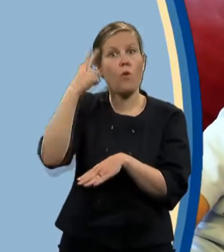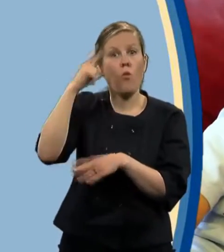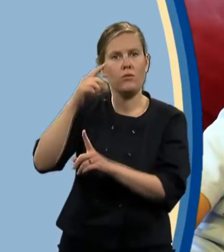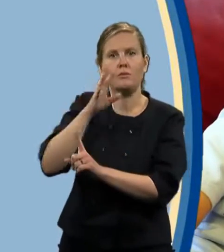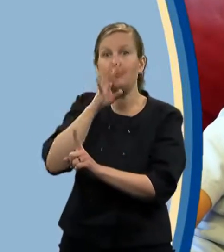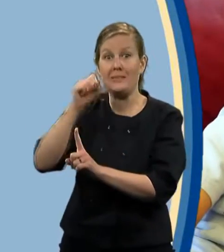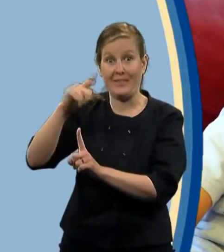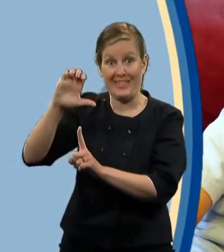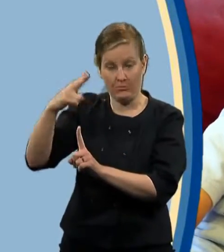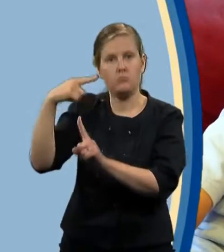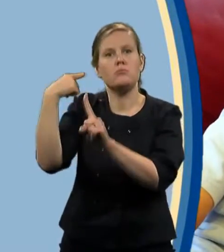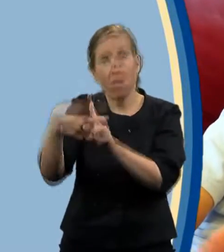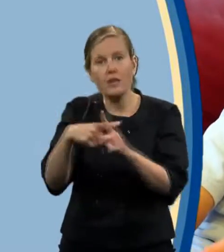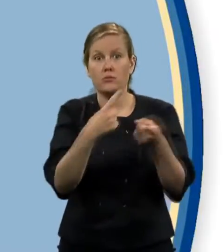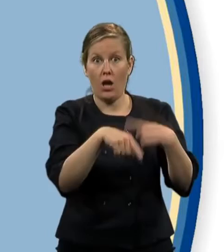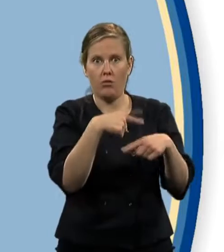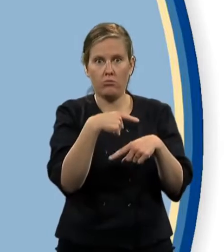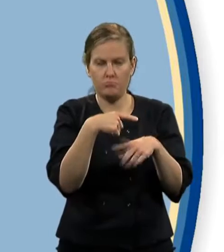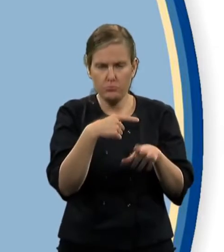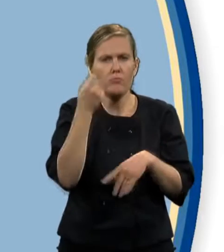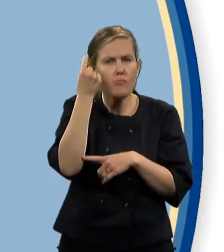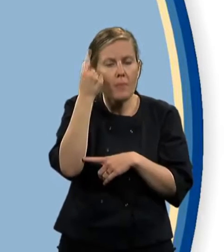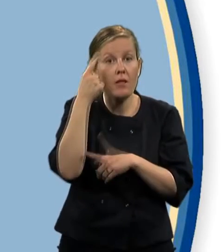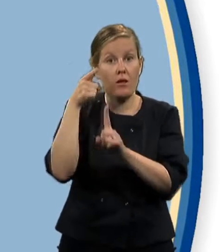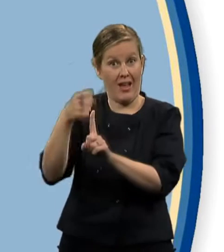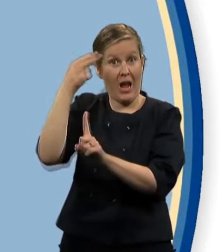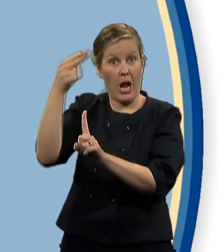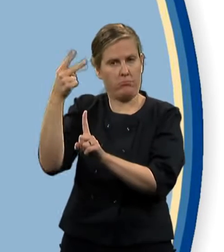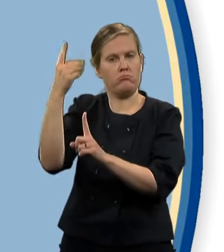spoken language is near the ear.